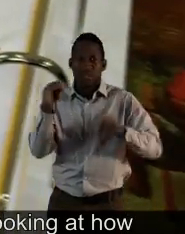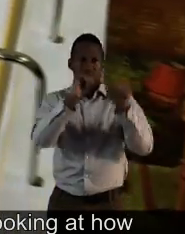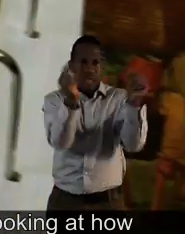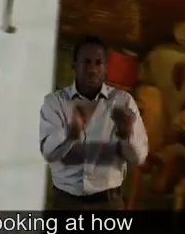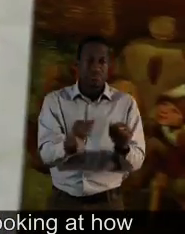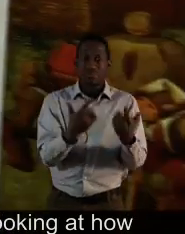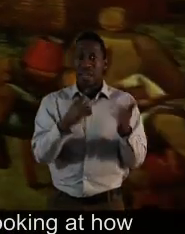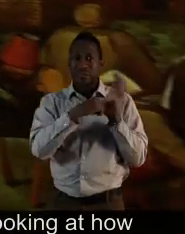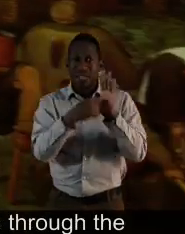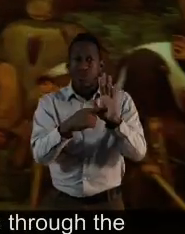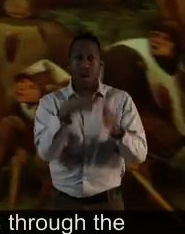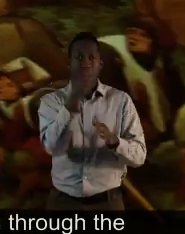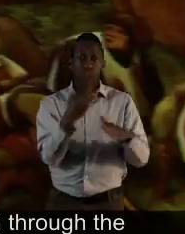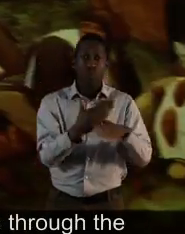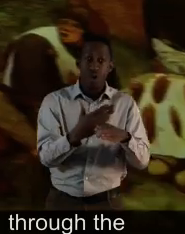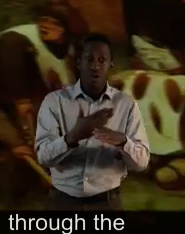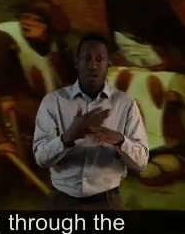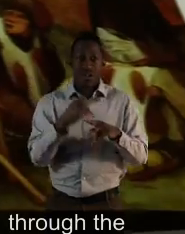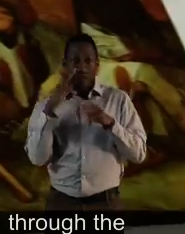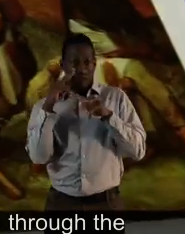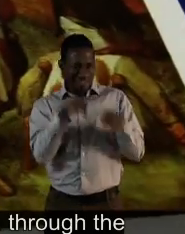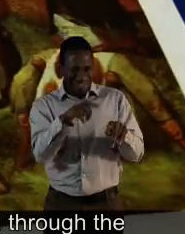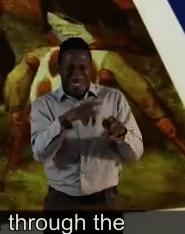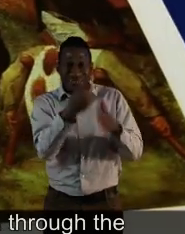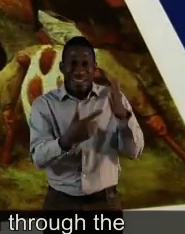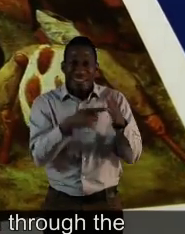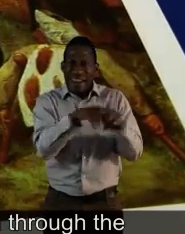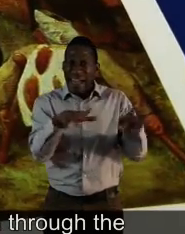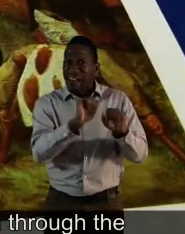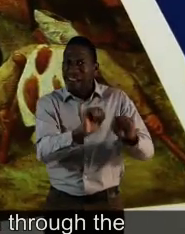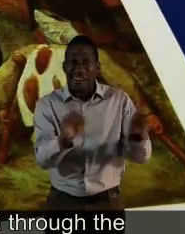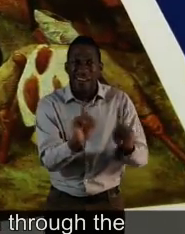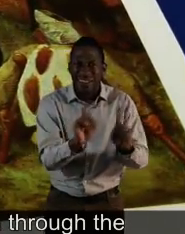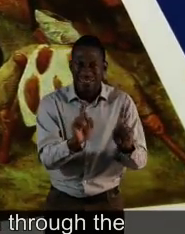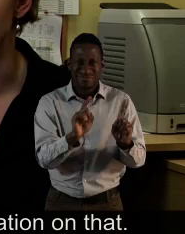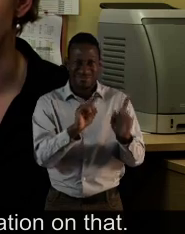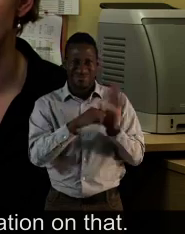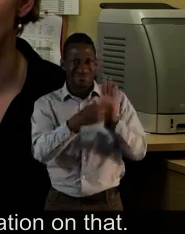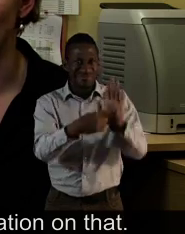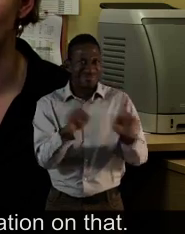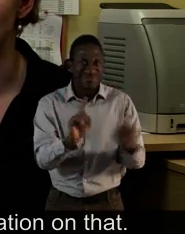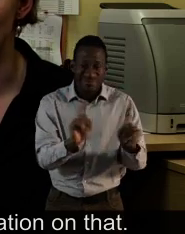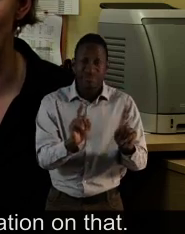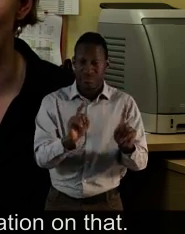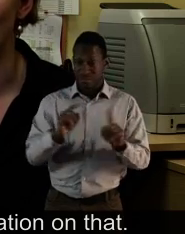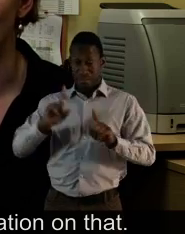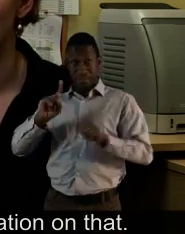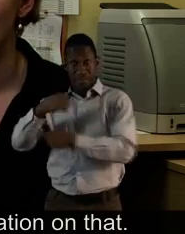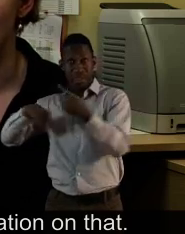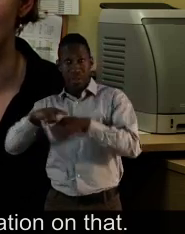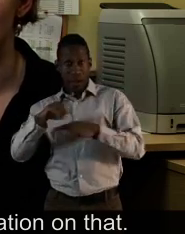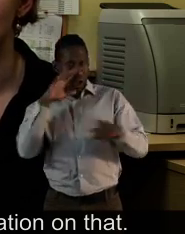have been represented, how disability has been portrayed through the ages. And people found that really fascinating. They actually wanted